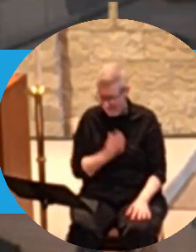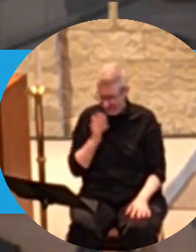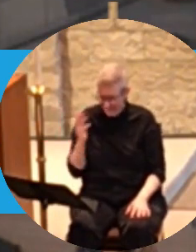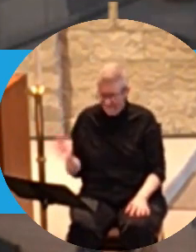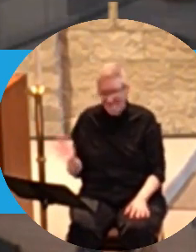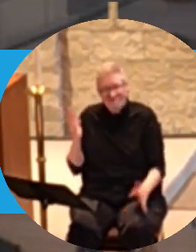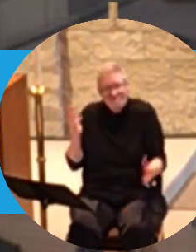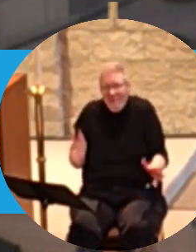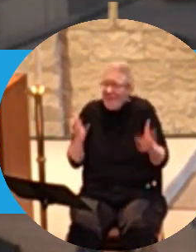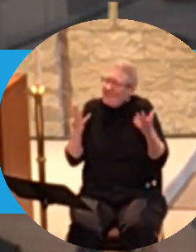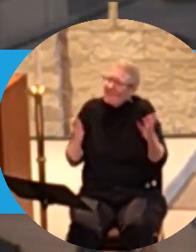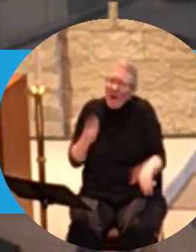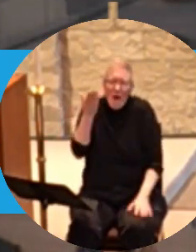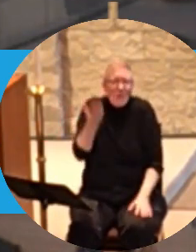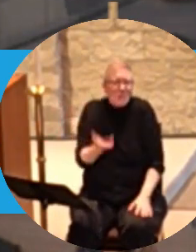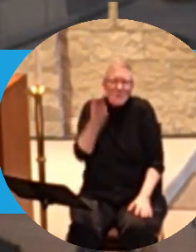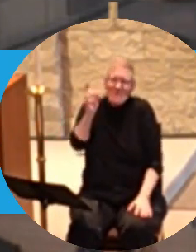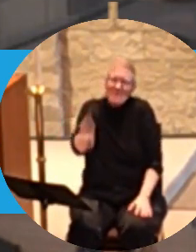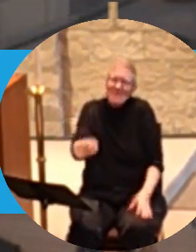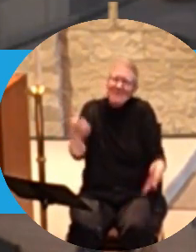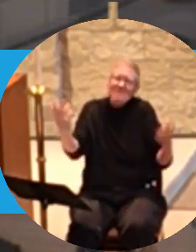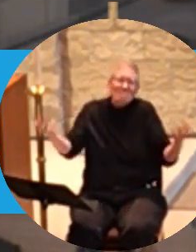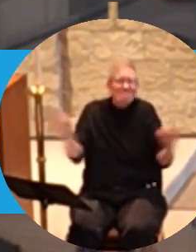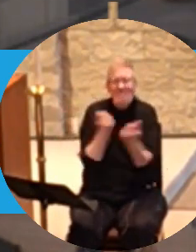love. All you need is love.